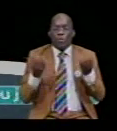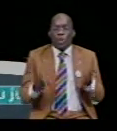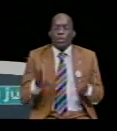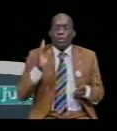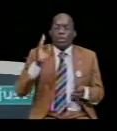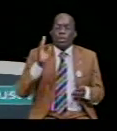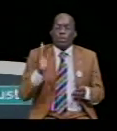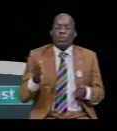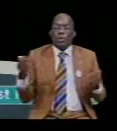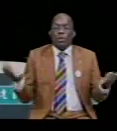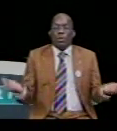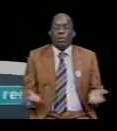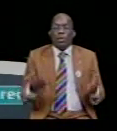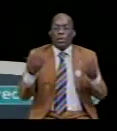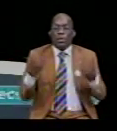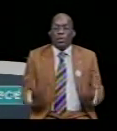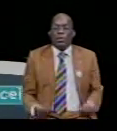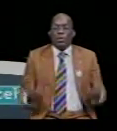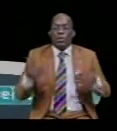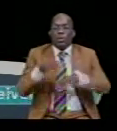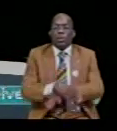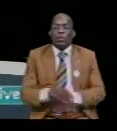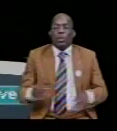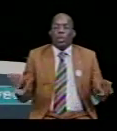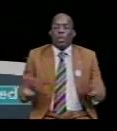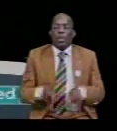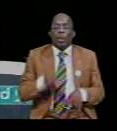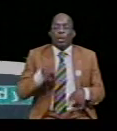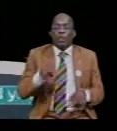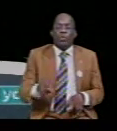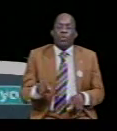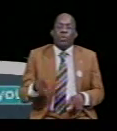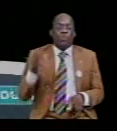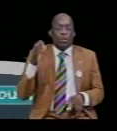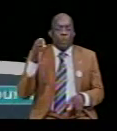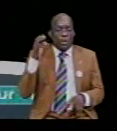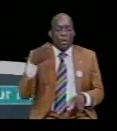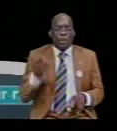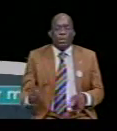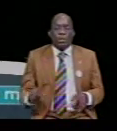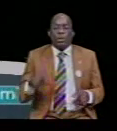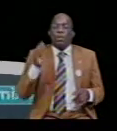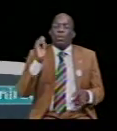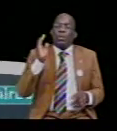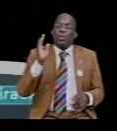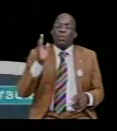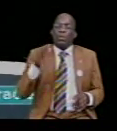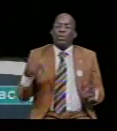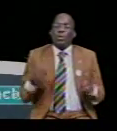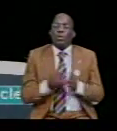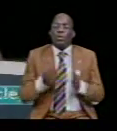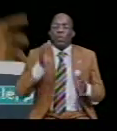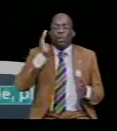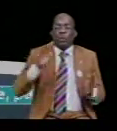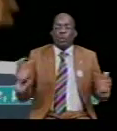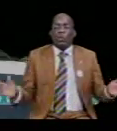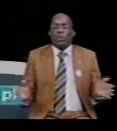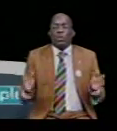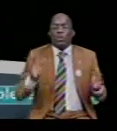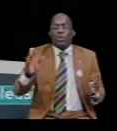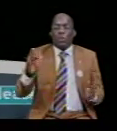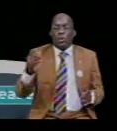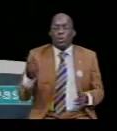this testimony, it will stir up your mind. But check yourself, you will be the next testifier. Can we